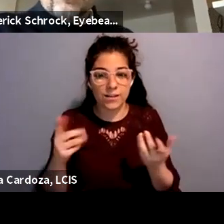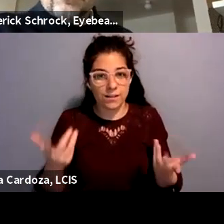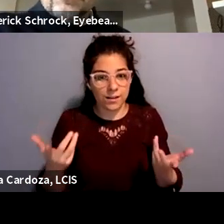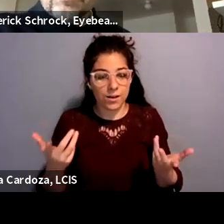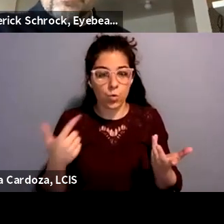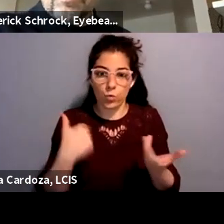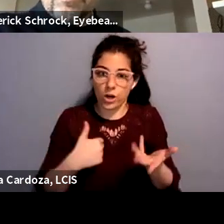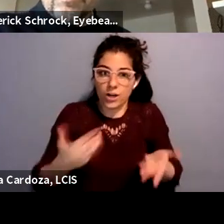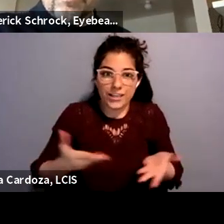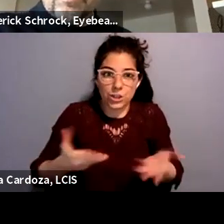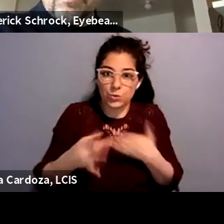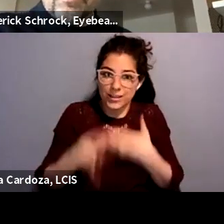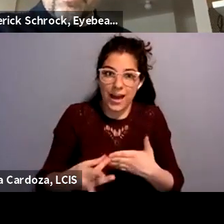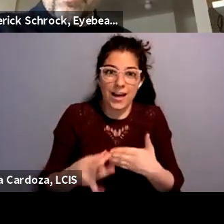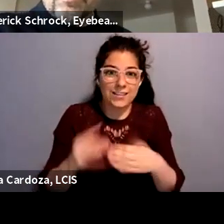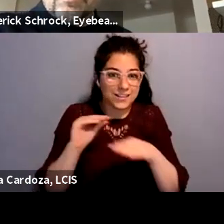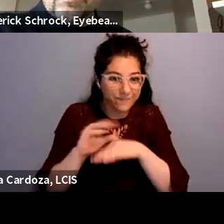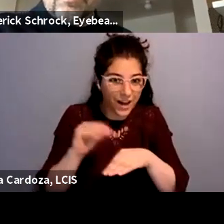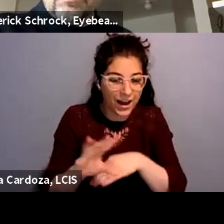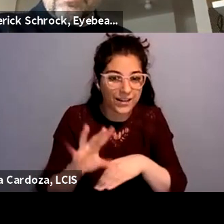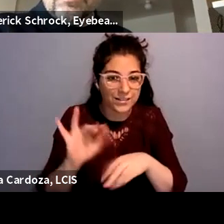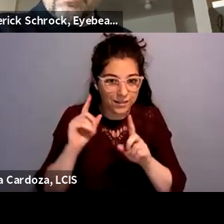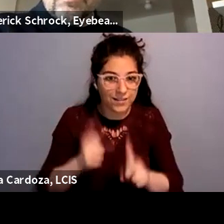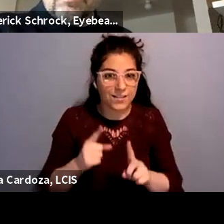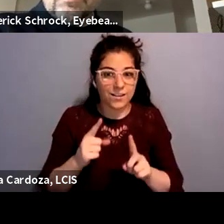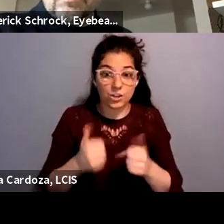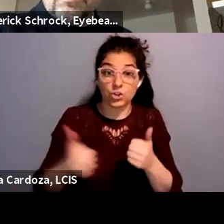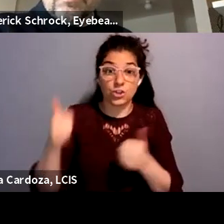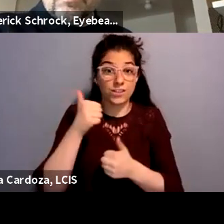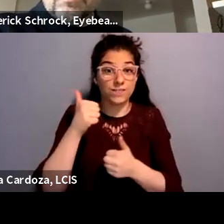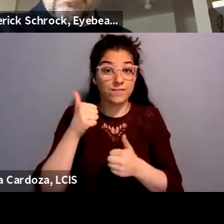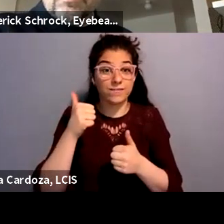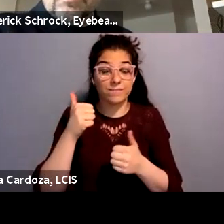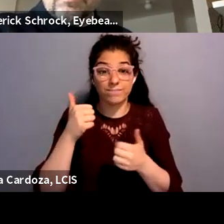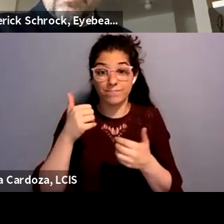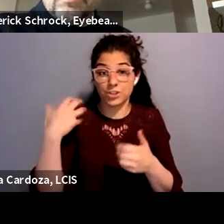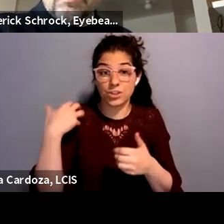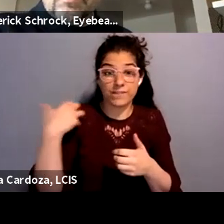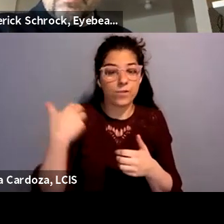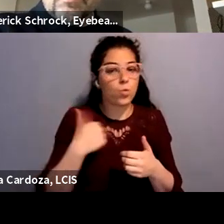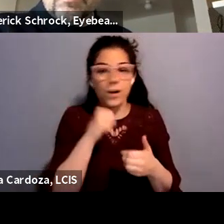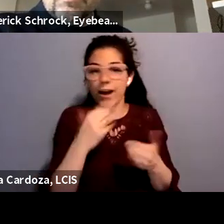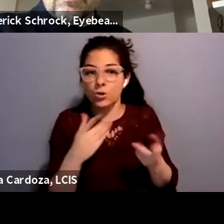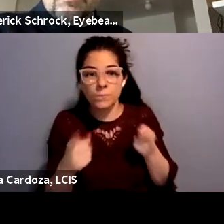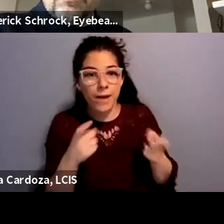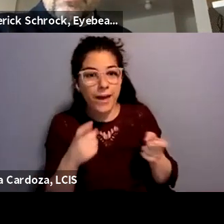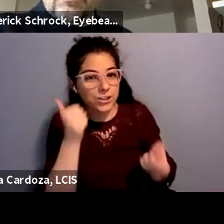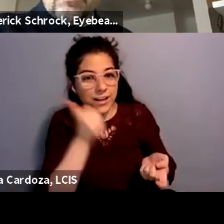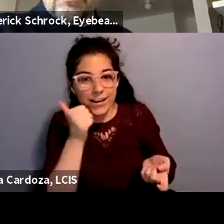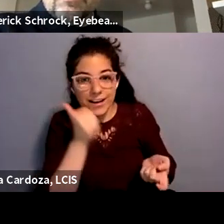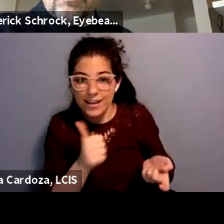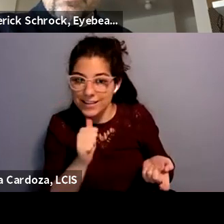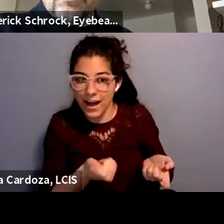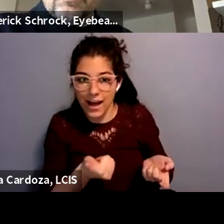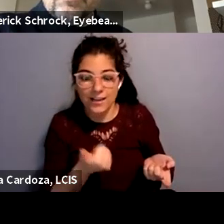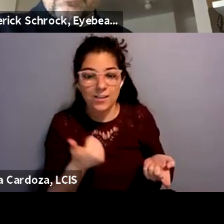we're here to guide and advise the chief executive. We're not here to manage the day-to-day.